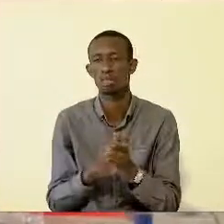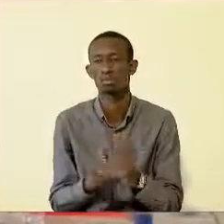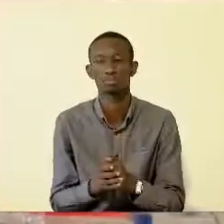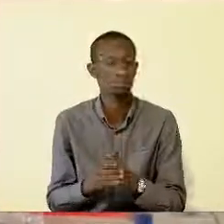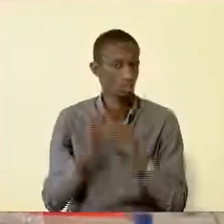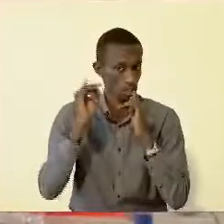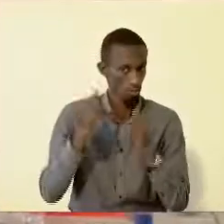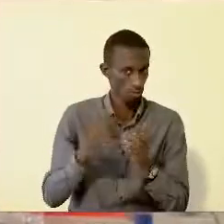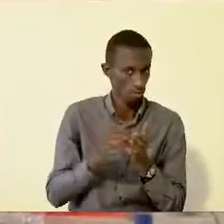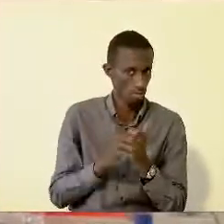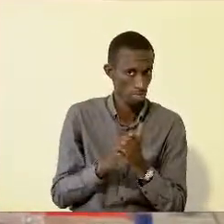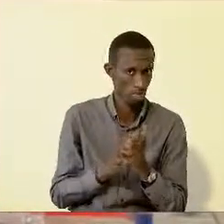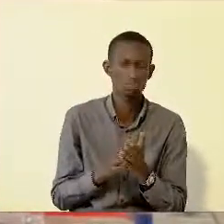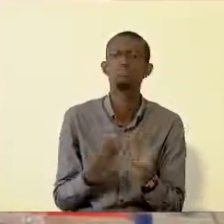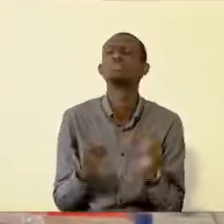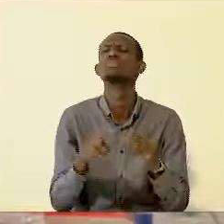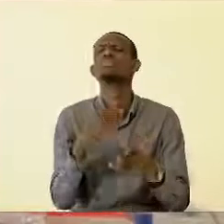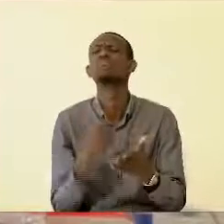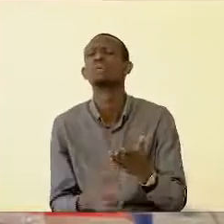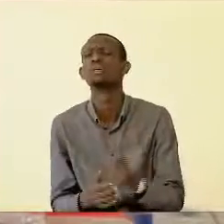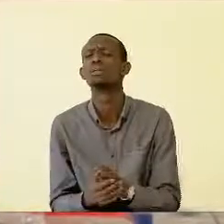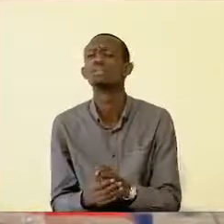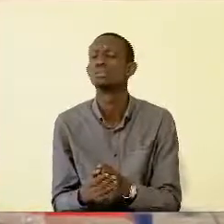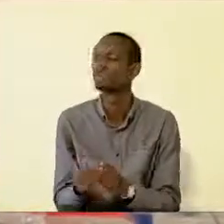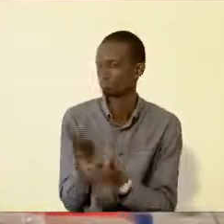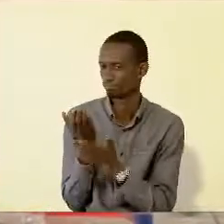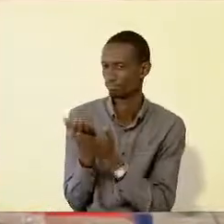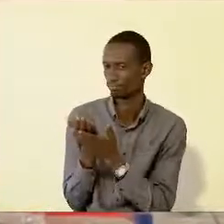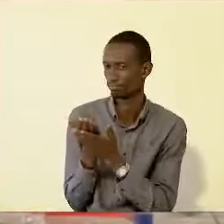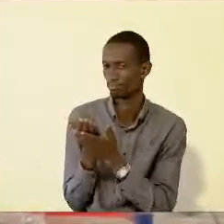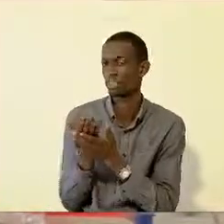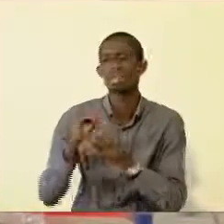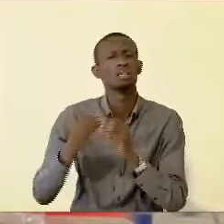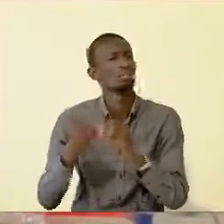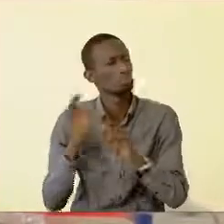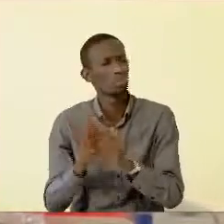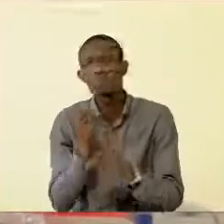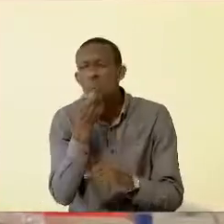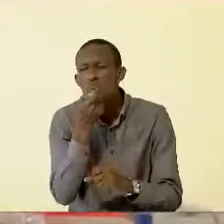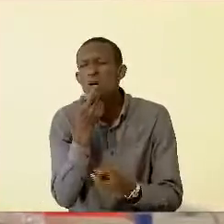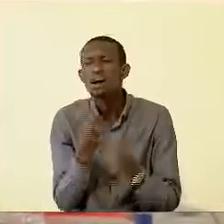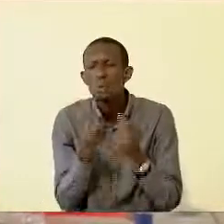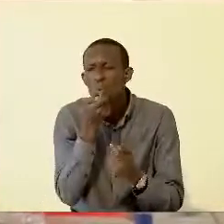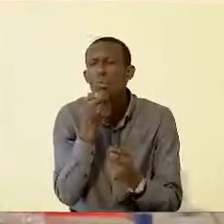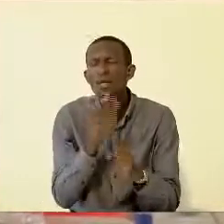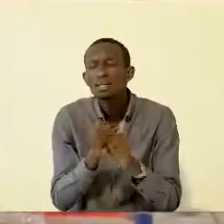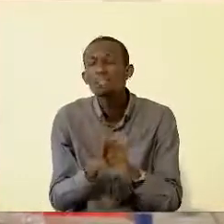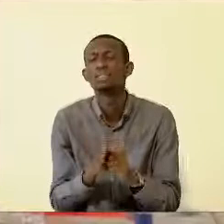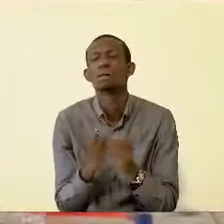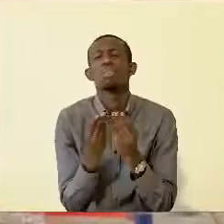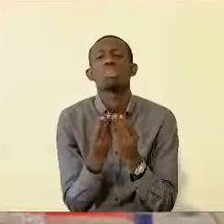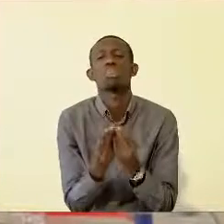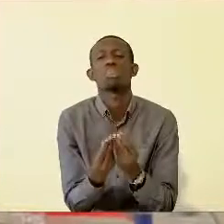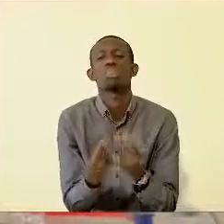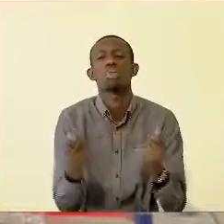then what happens? It requires a small amount of energy to melt the substance or to boil